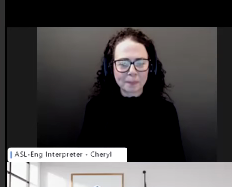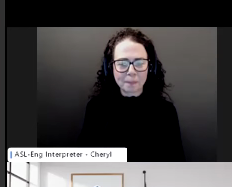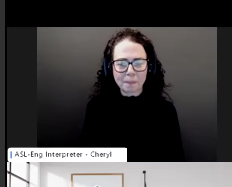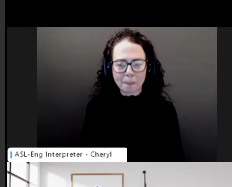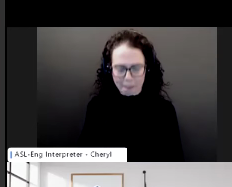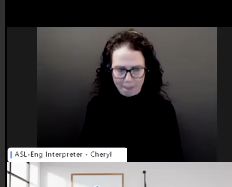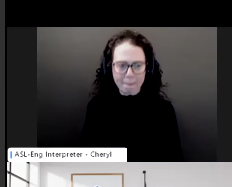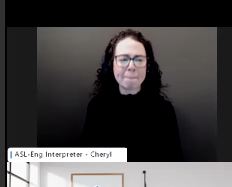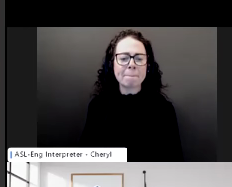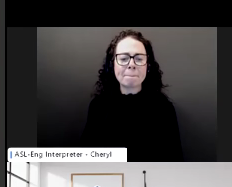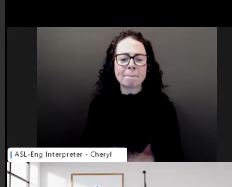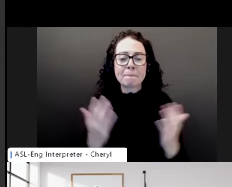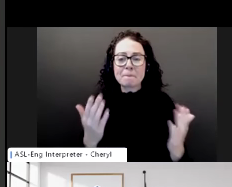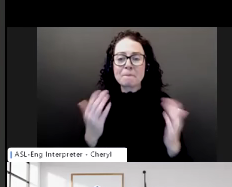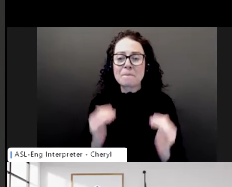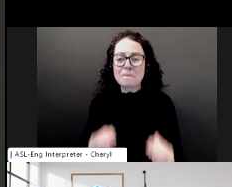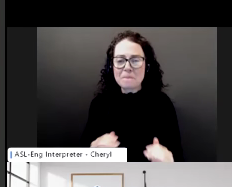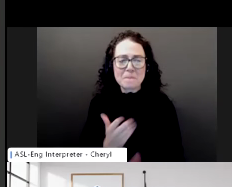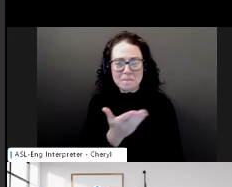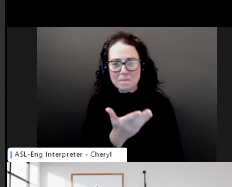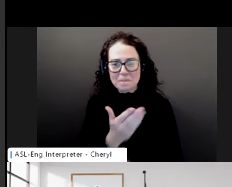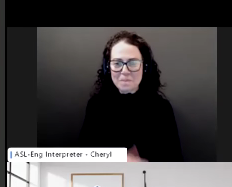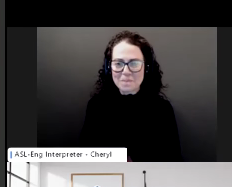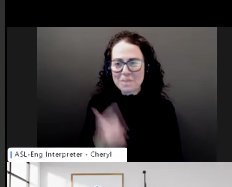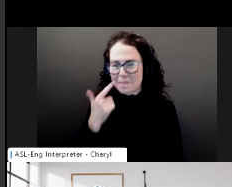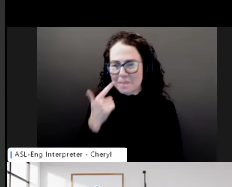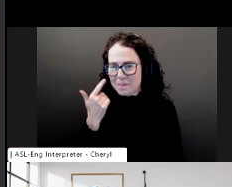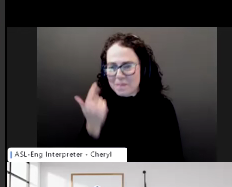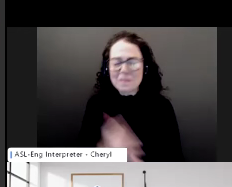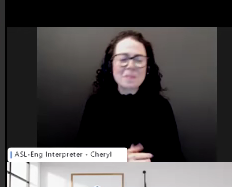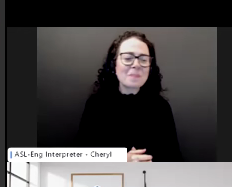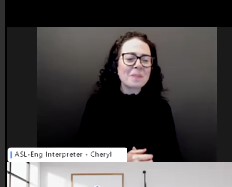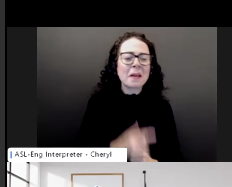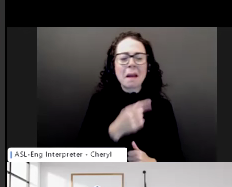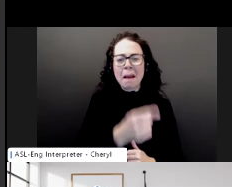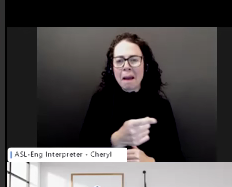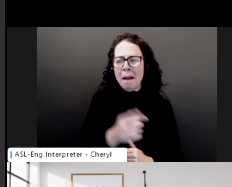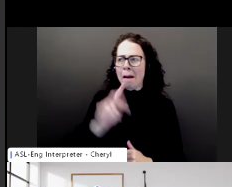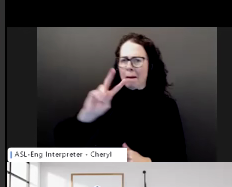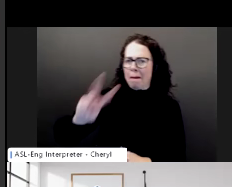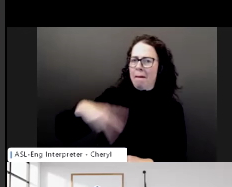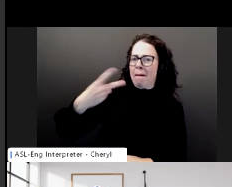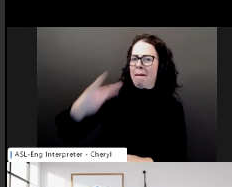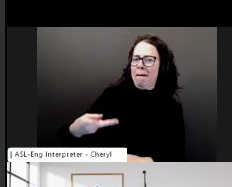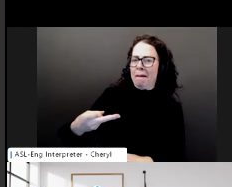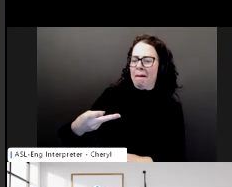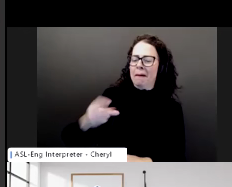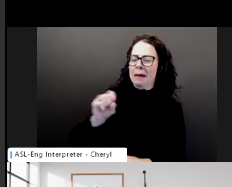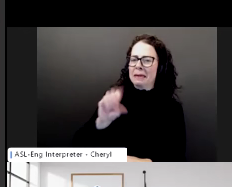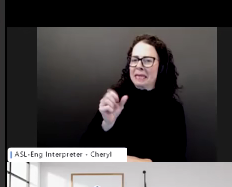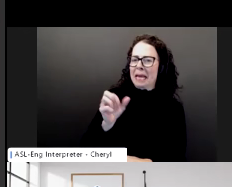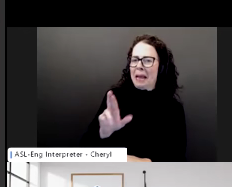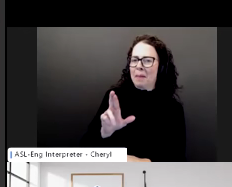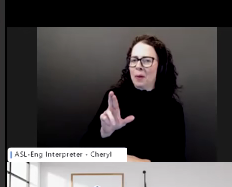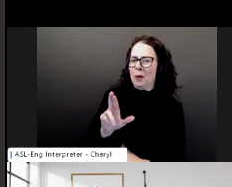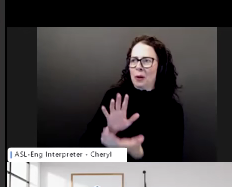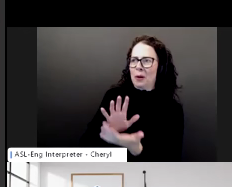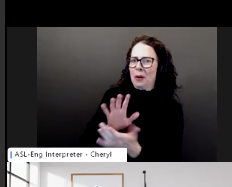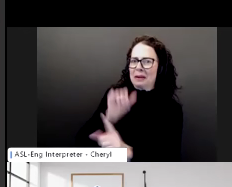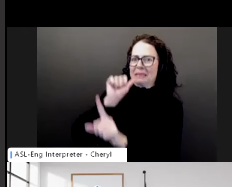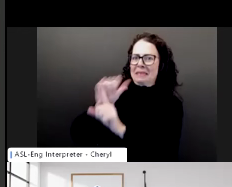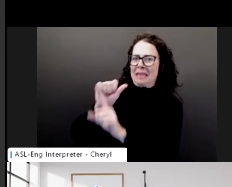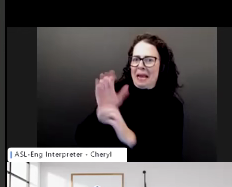Okay, so now we're gonna jump into teaching you how to think like a scammer. And we decided to do it this